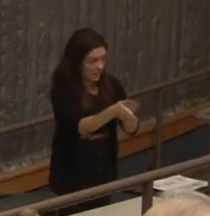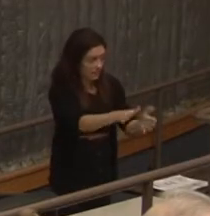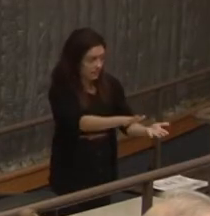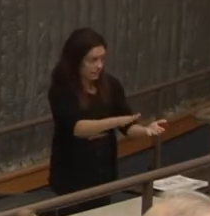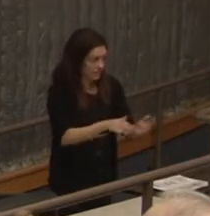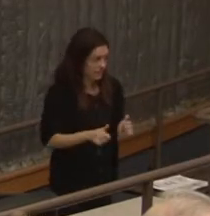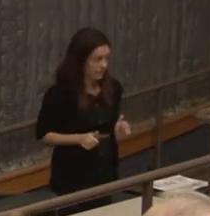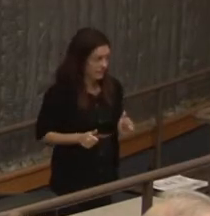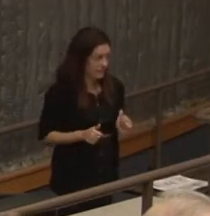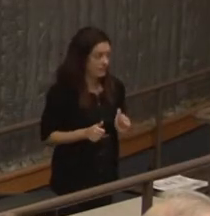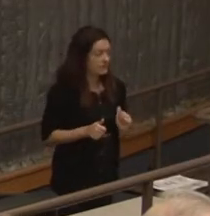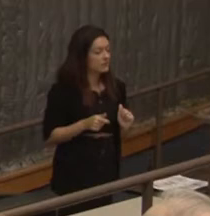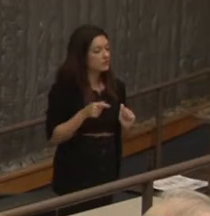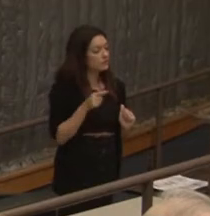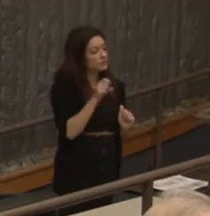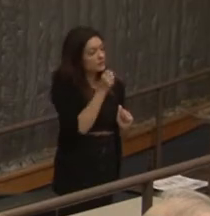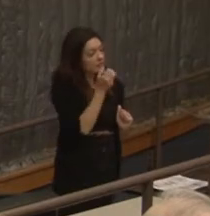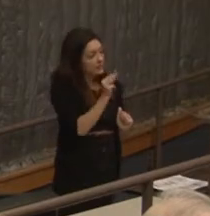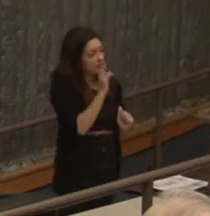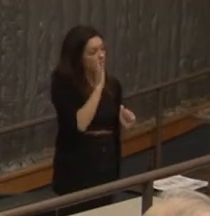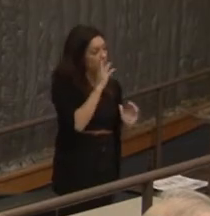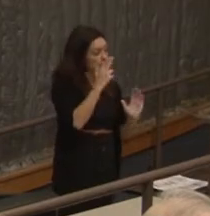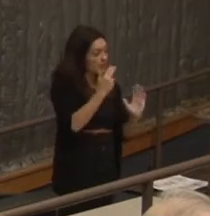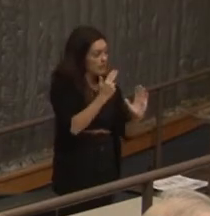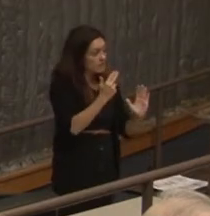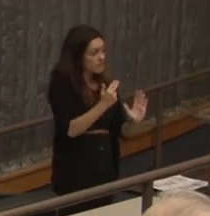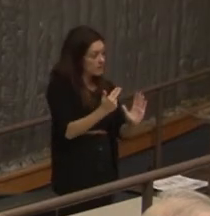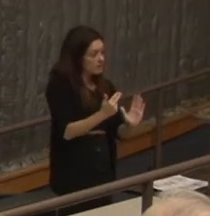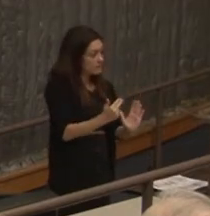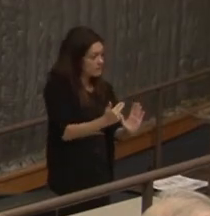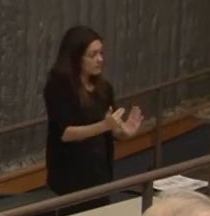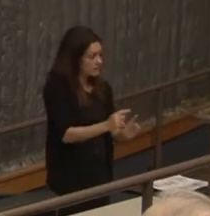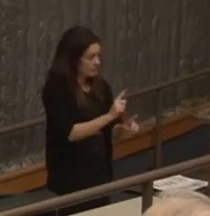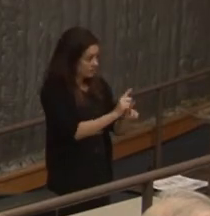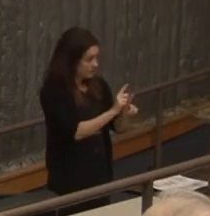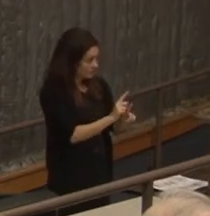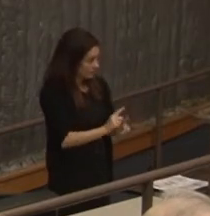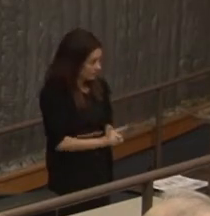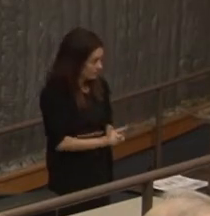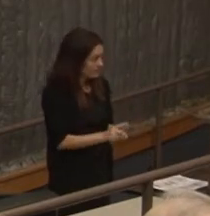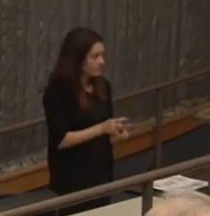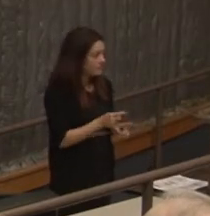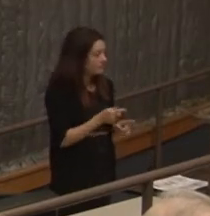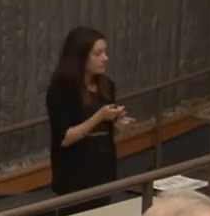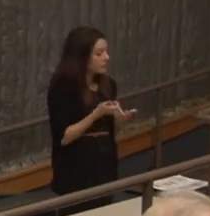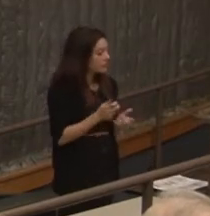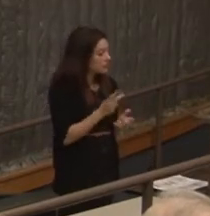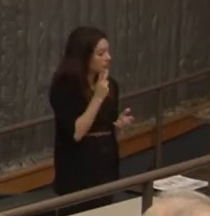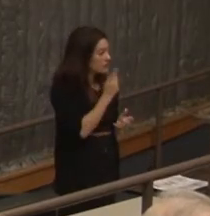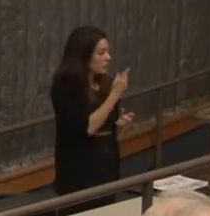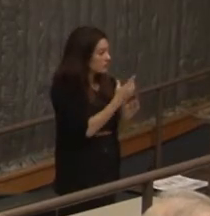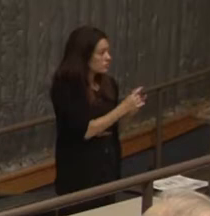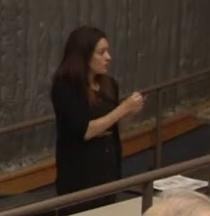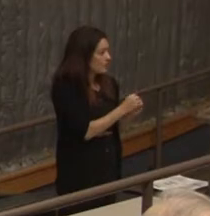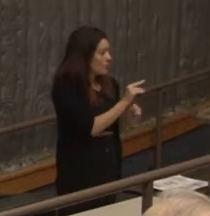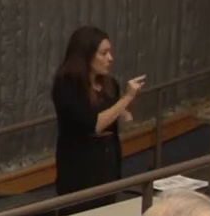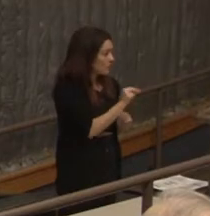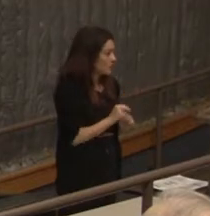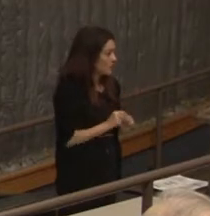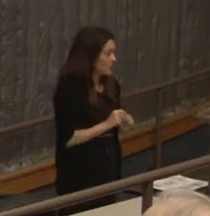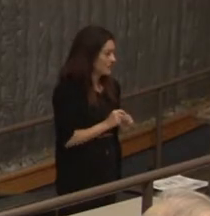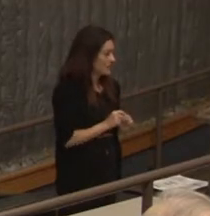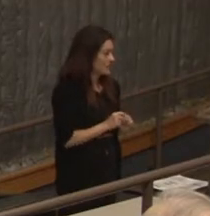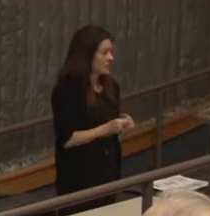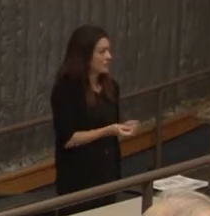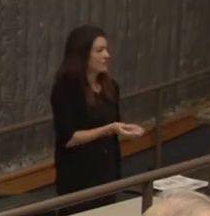after painting is to enable us to see that there is no longer just one narrative of the Jewish people escaped